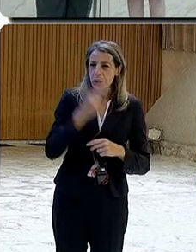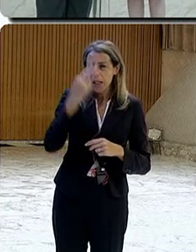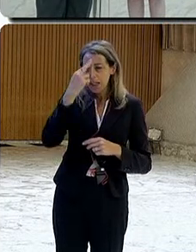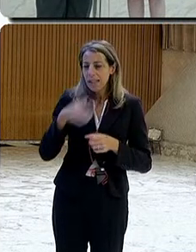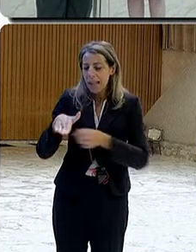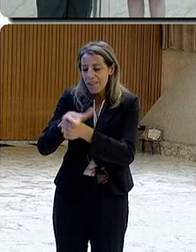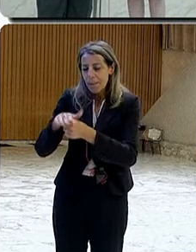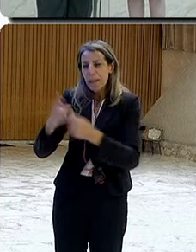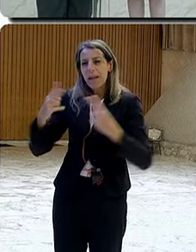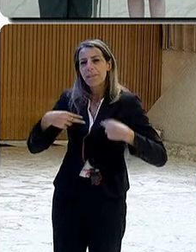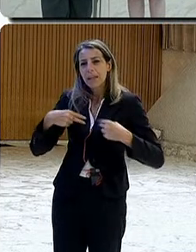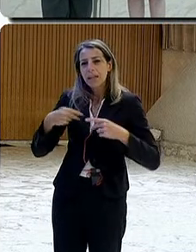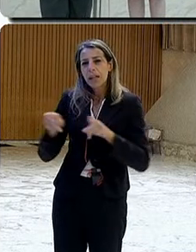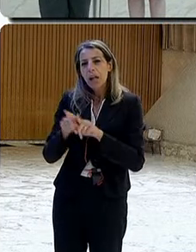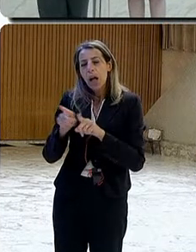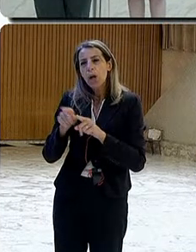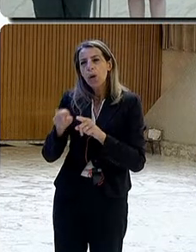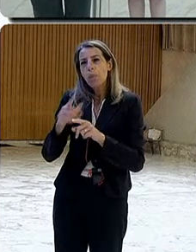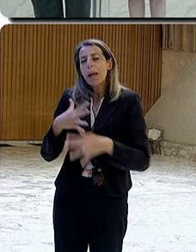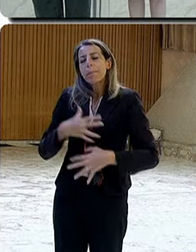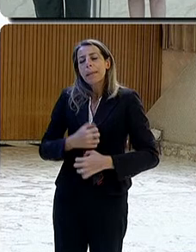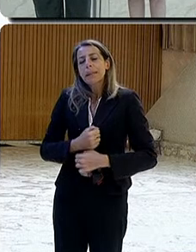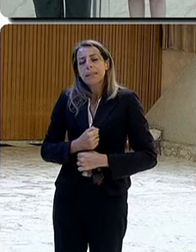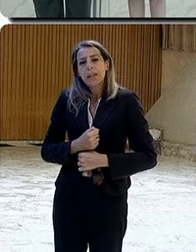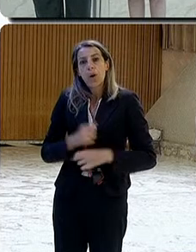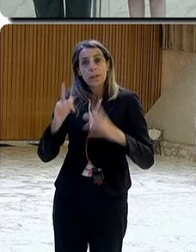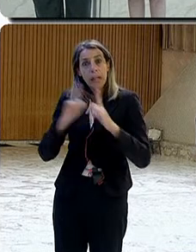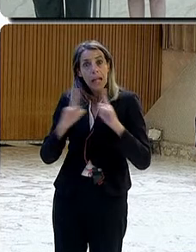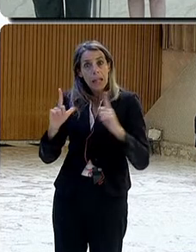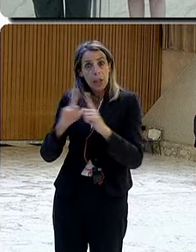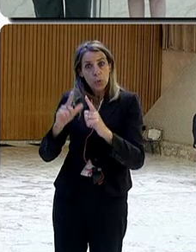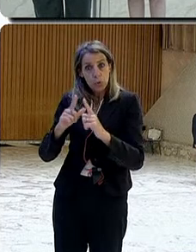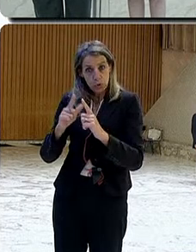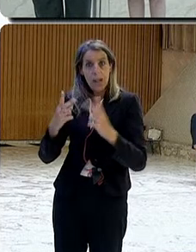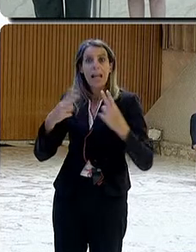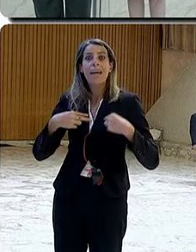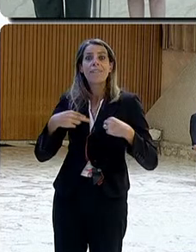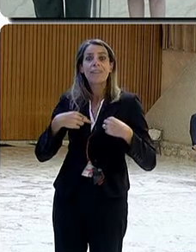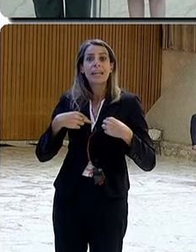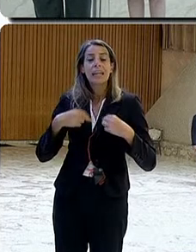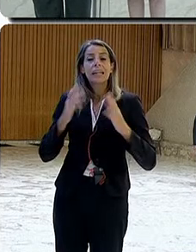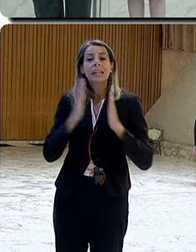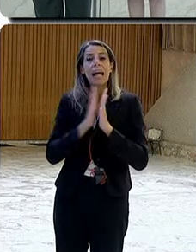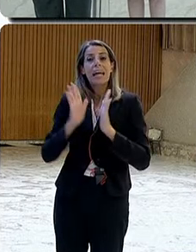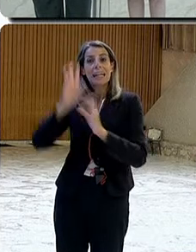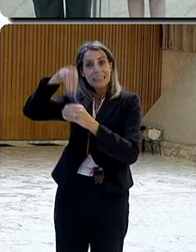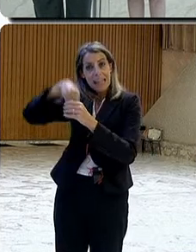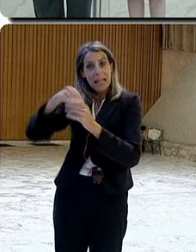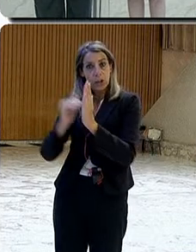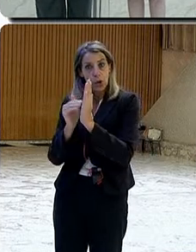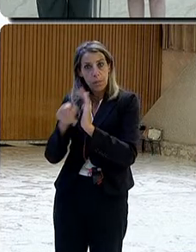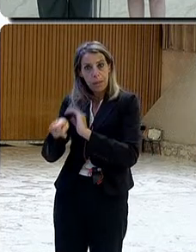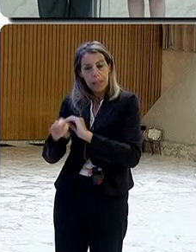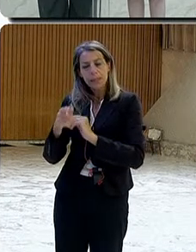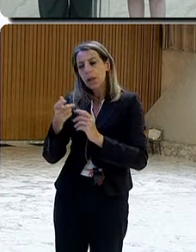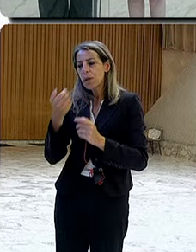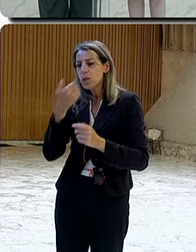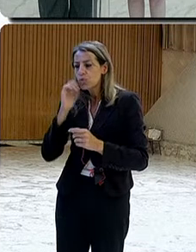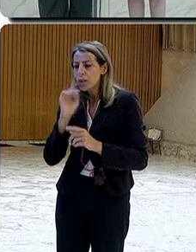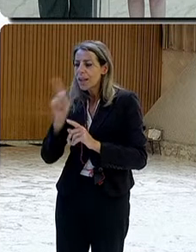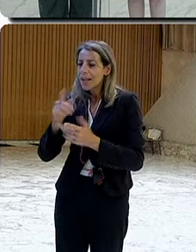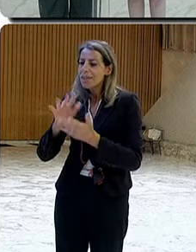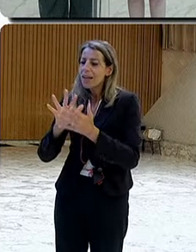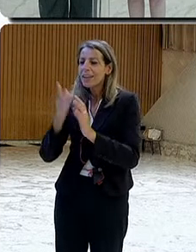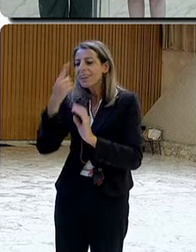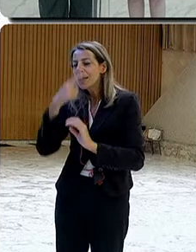shepherding in mercy. The Liturgy of Domestic Church Life calls Christian parents to emulate the Good Shepherd by practicing what we